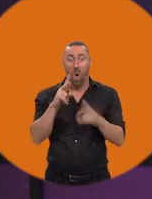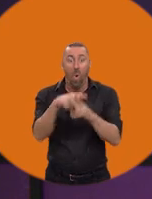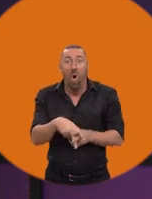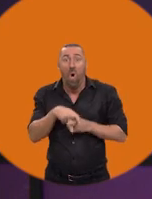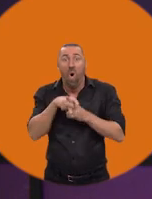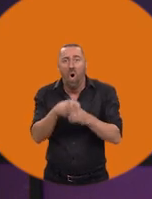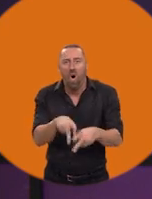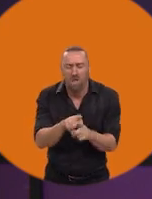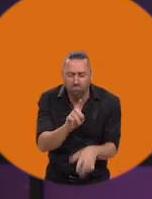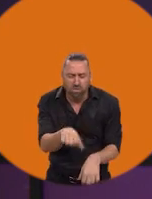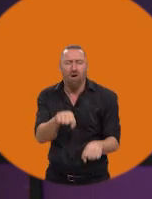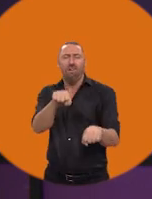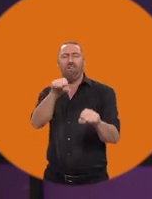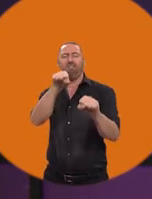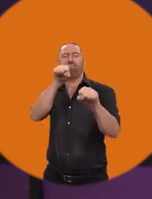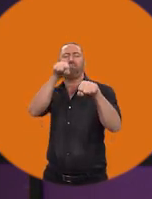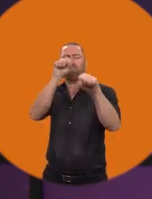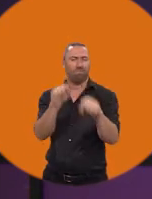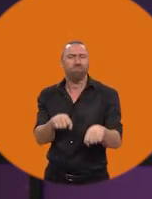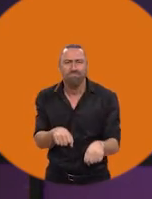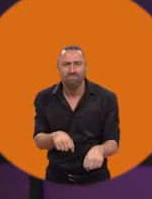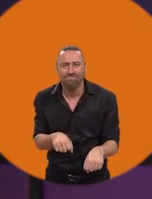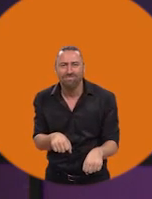Or maybe it's a horse.